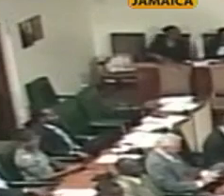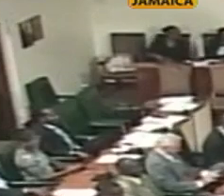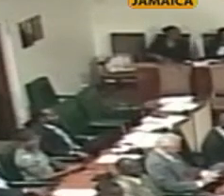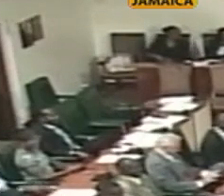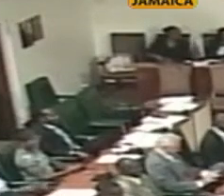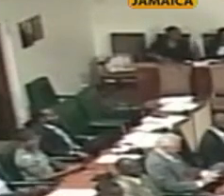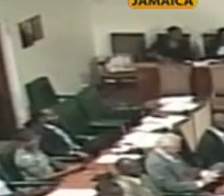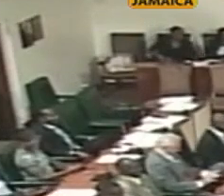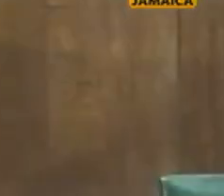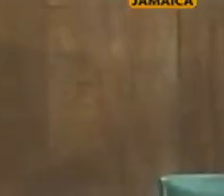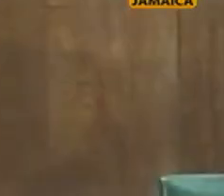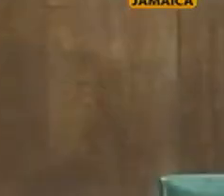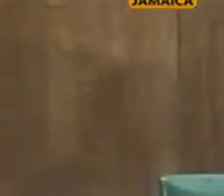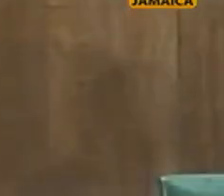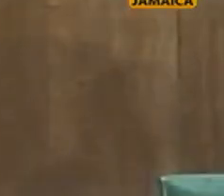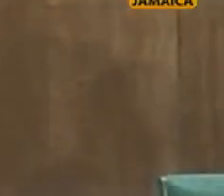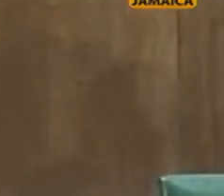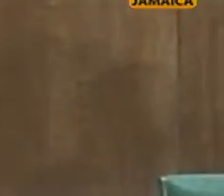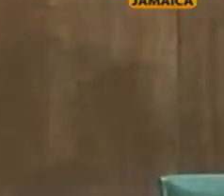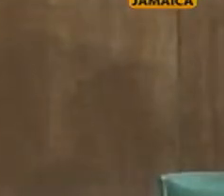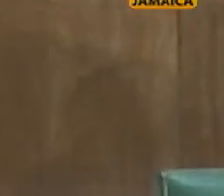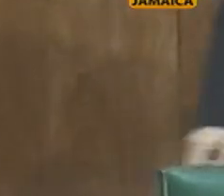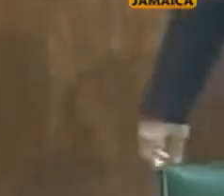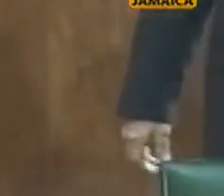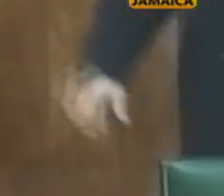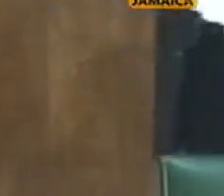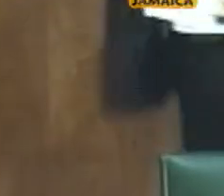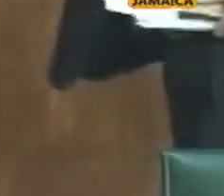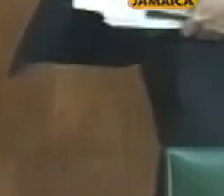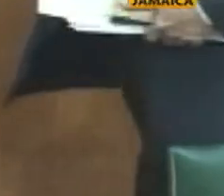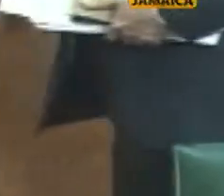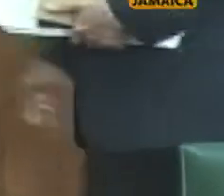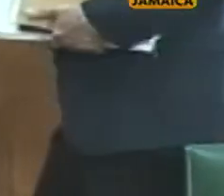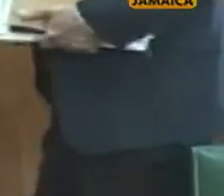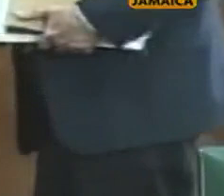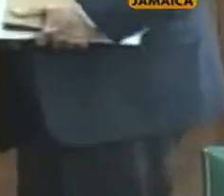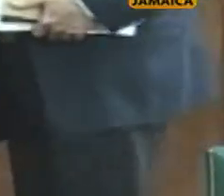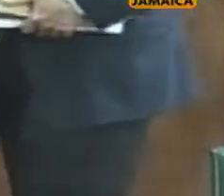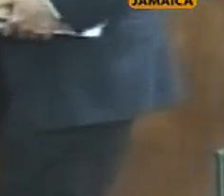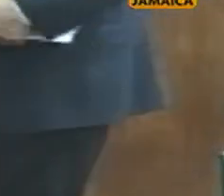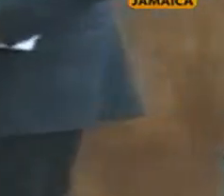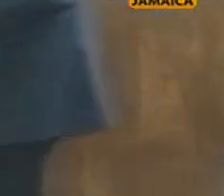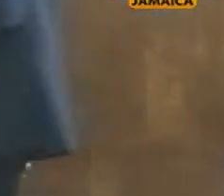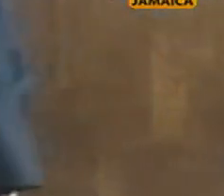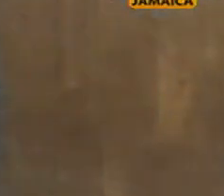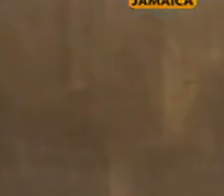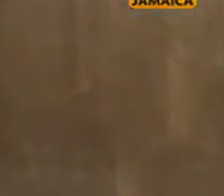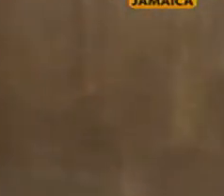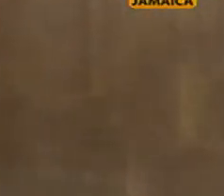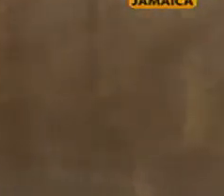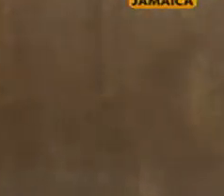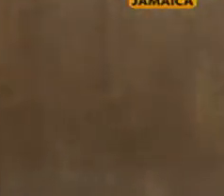It is most unfortunate. It is most unfortunate that you have said that, Karl.